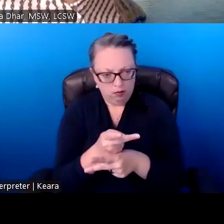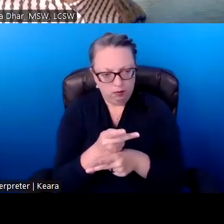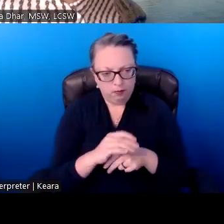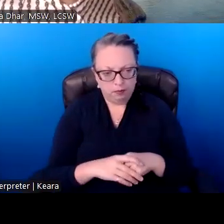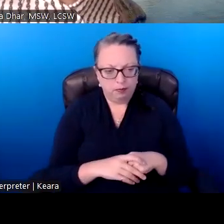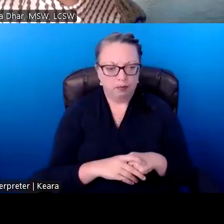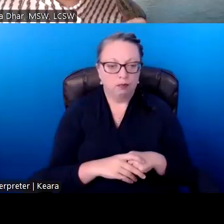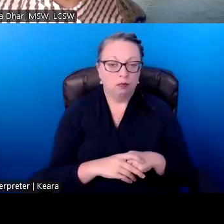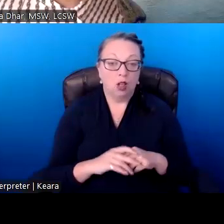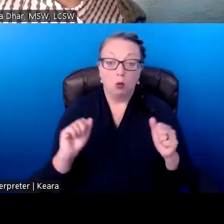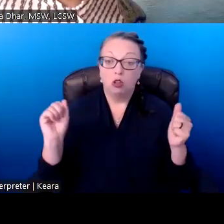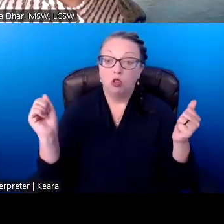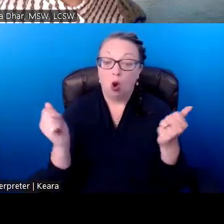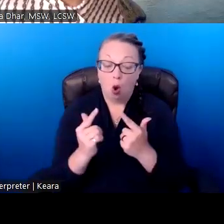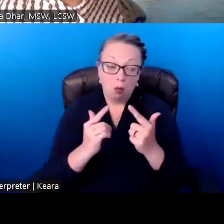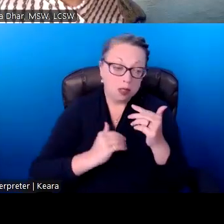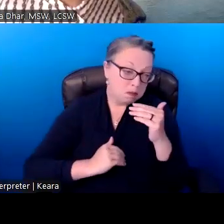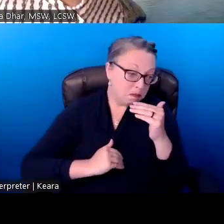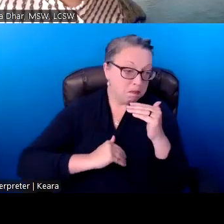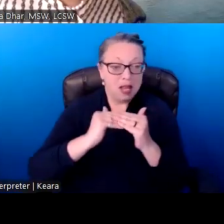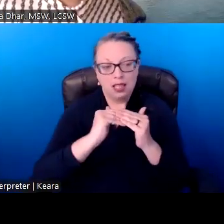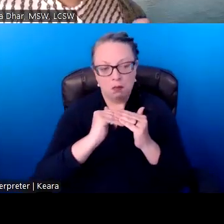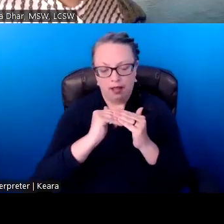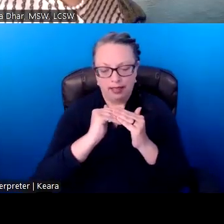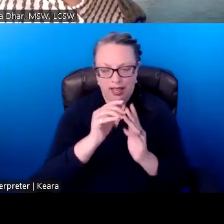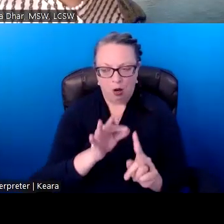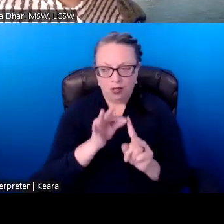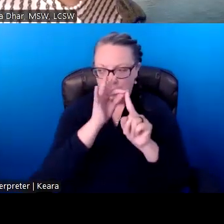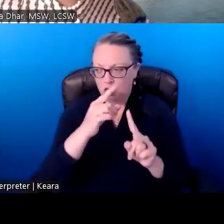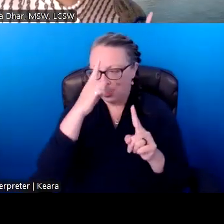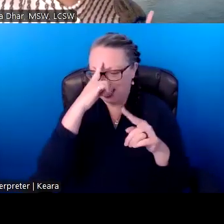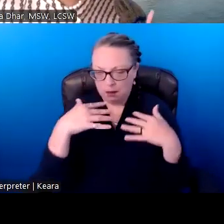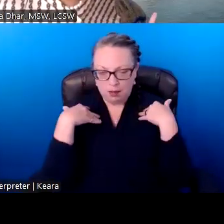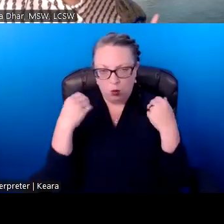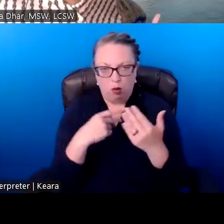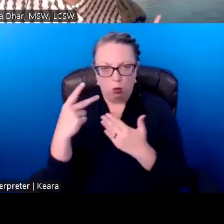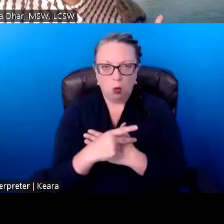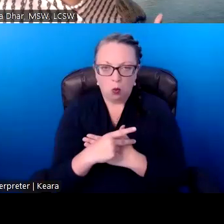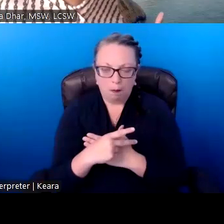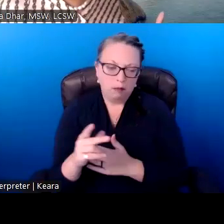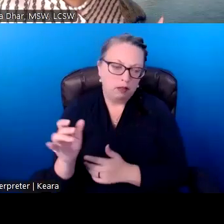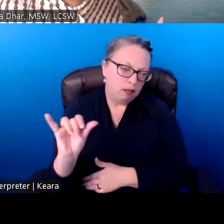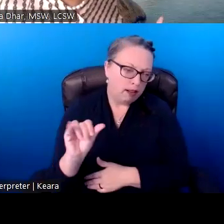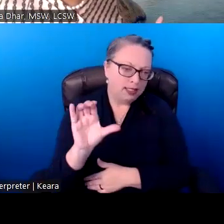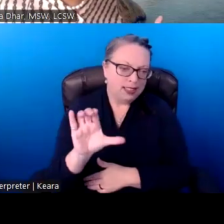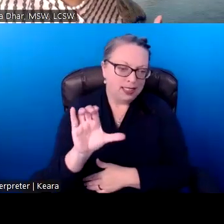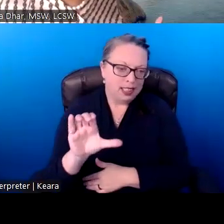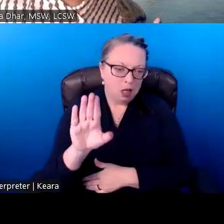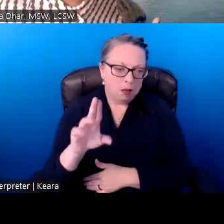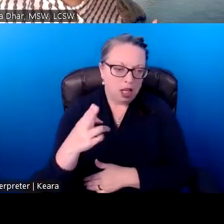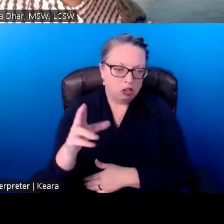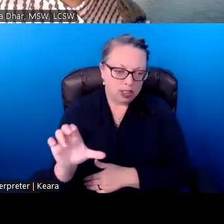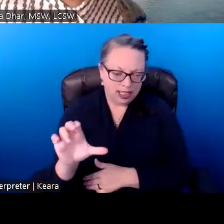And we should all be maximizing our specialty mental health programs, such as CCBHCs, which are